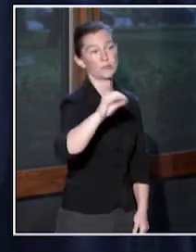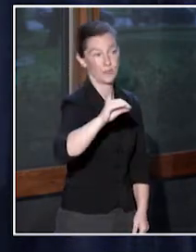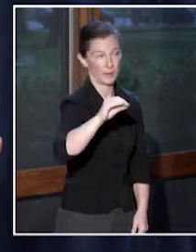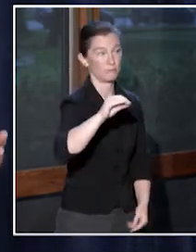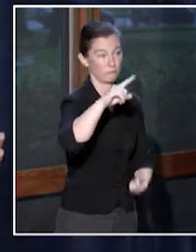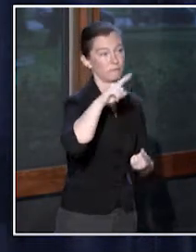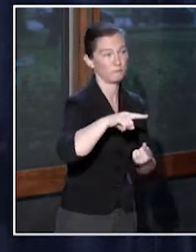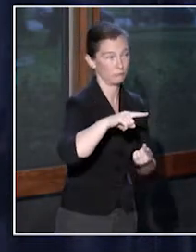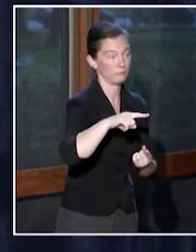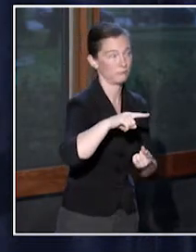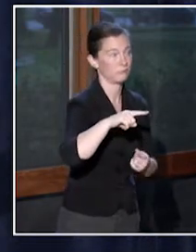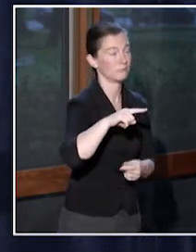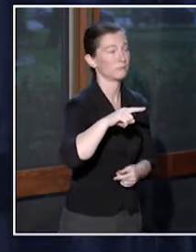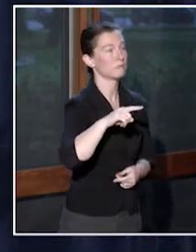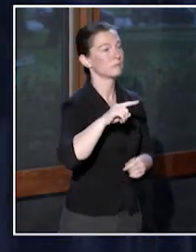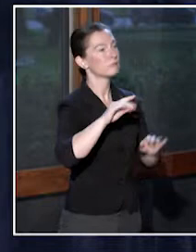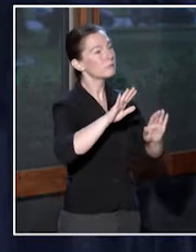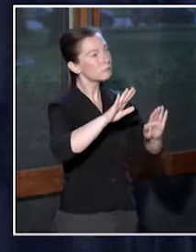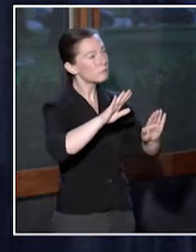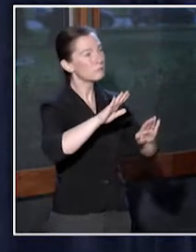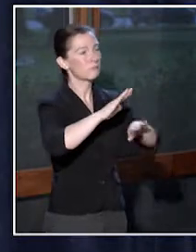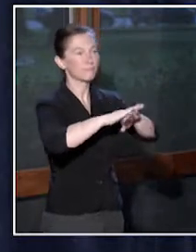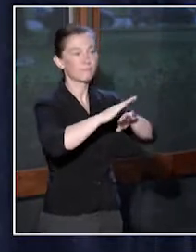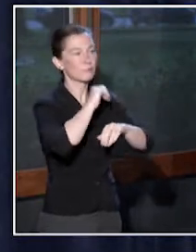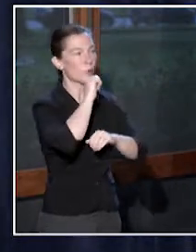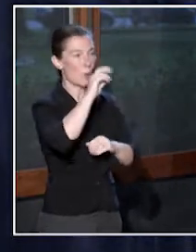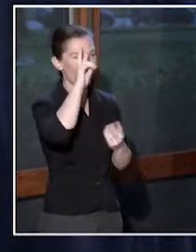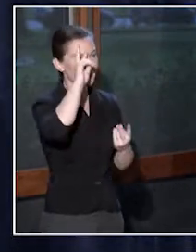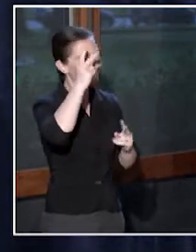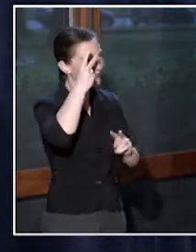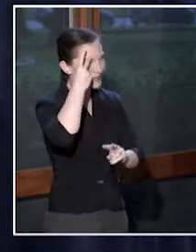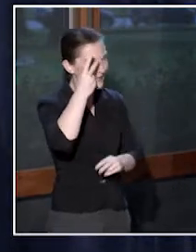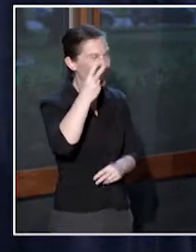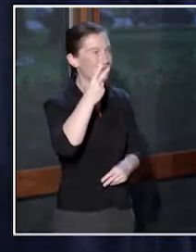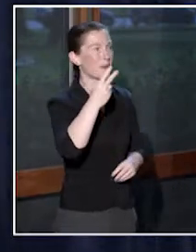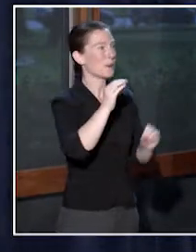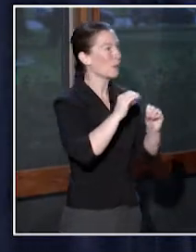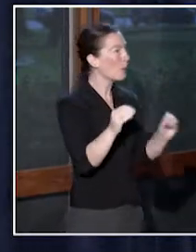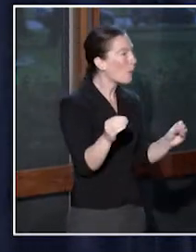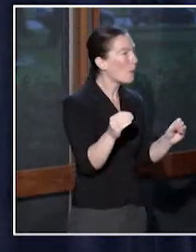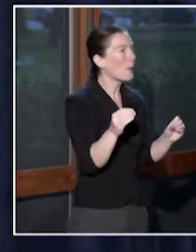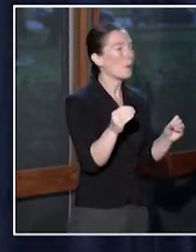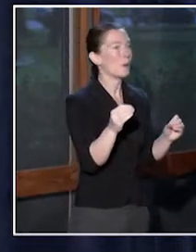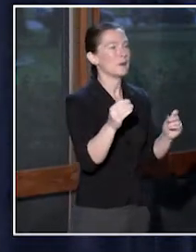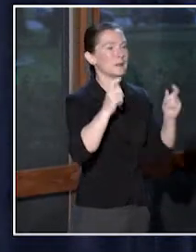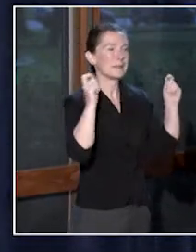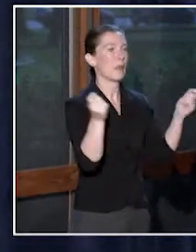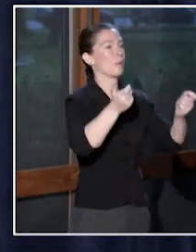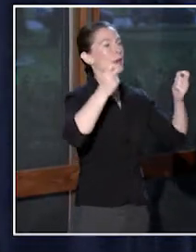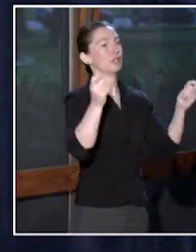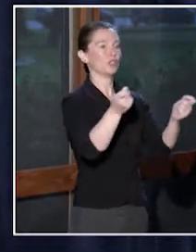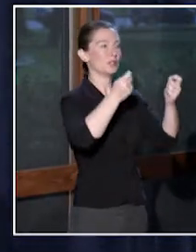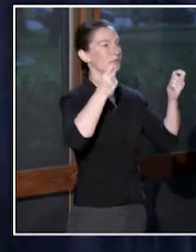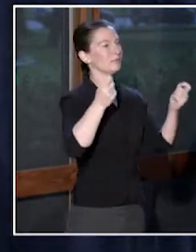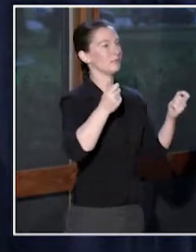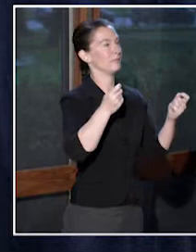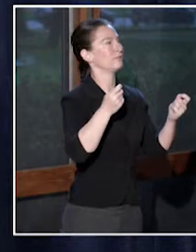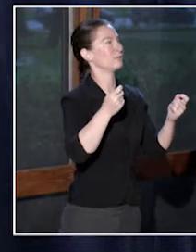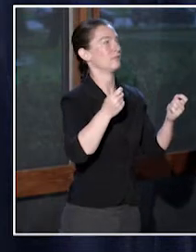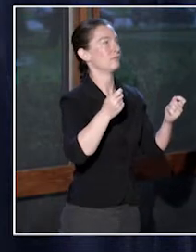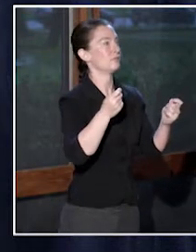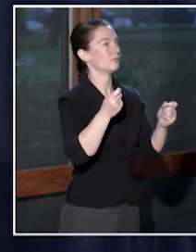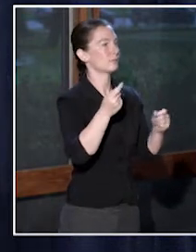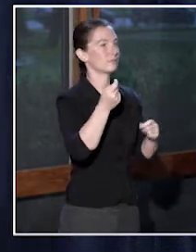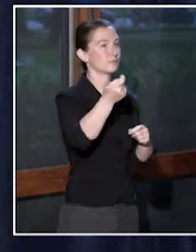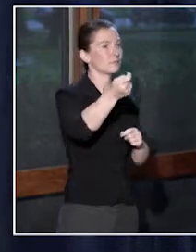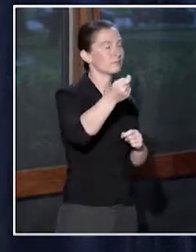Now, don't get me wrong. There's no champagne corks popping here. The problem of